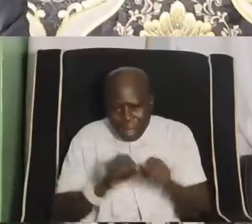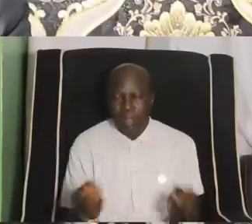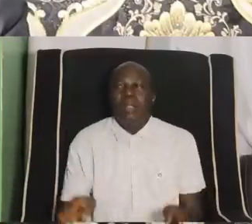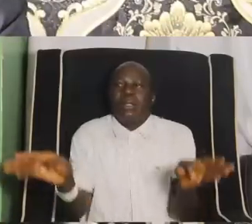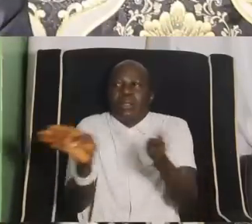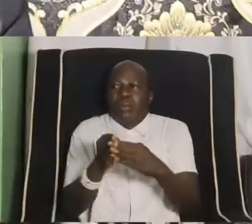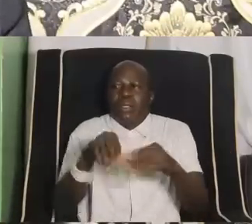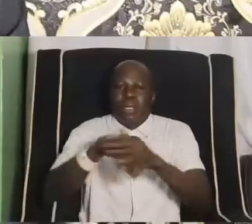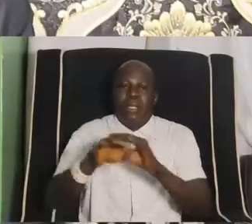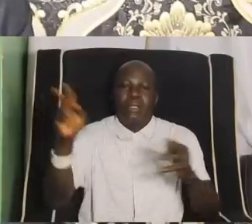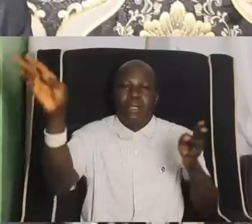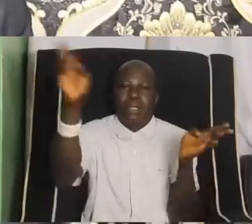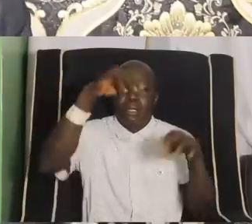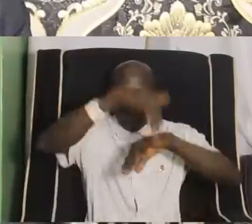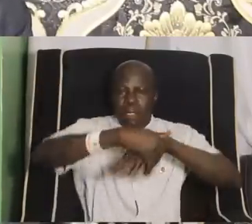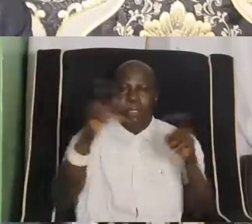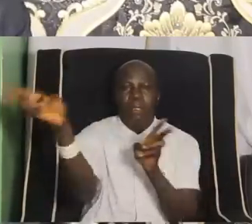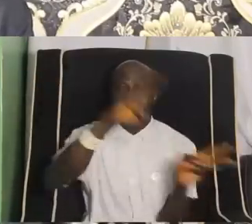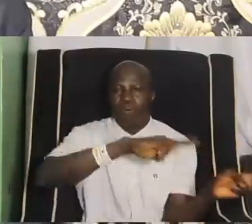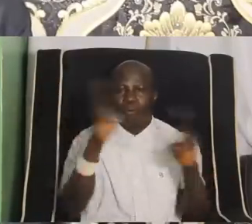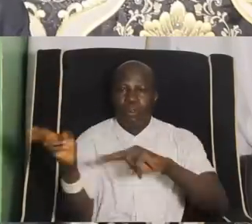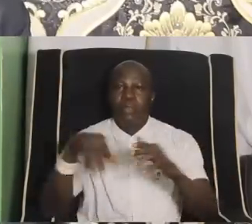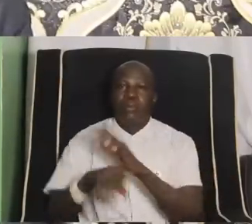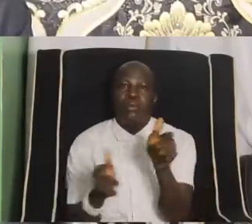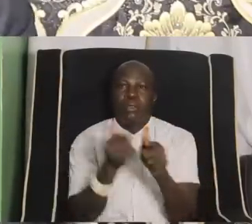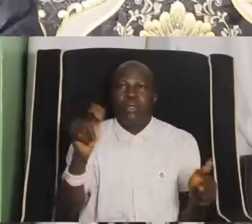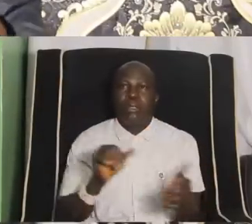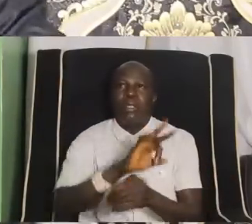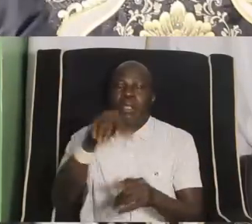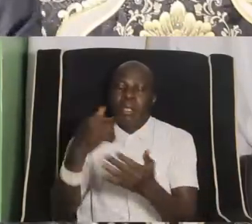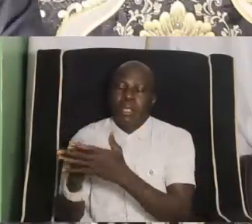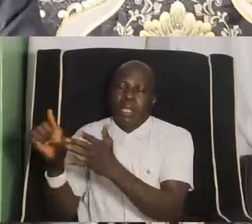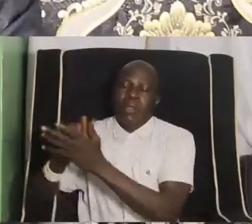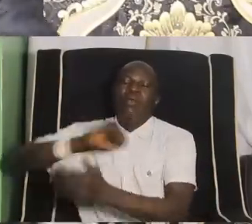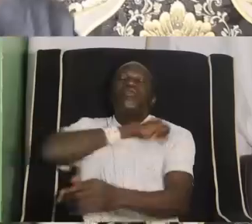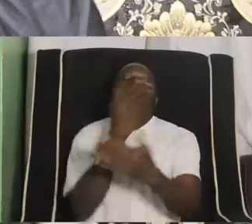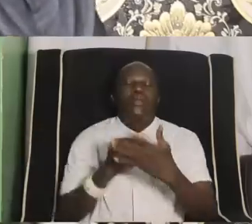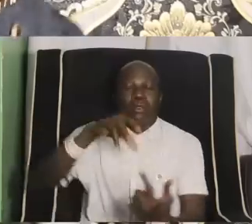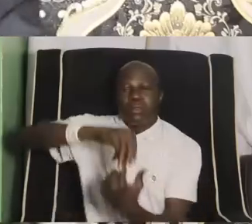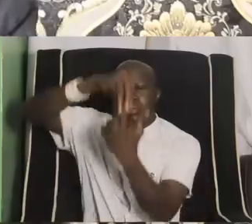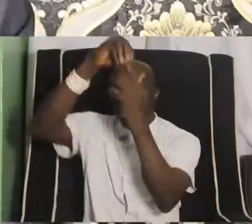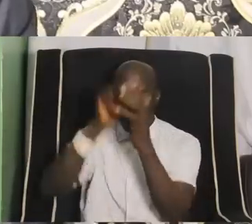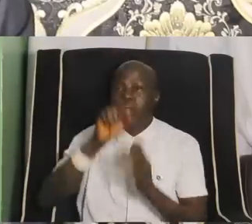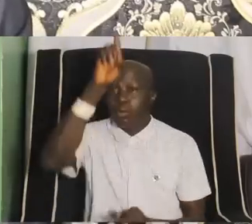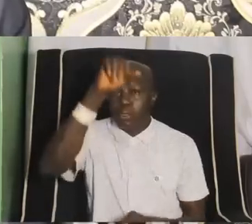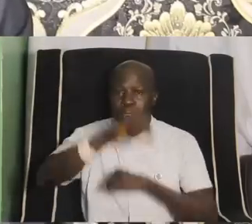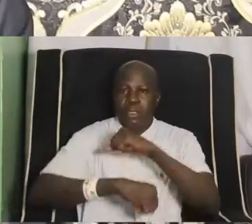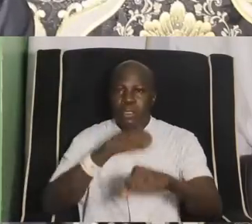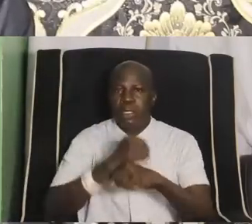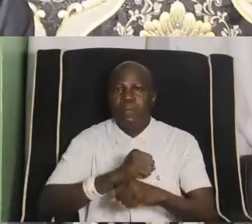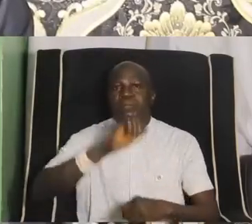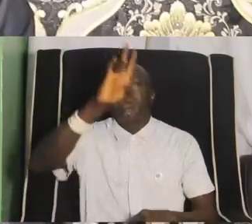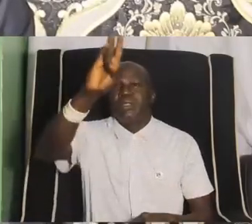let us assemble in the vigil. It will be great. In fact, a special once a year, the seventh day of the